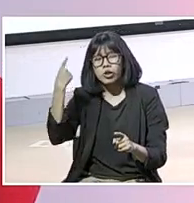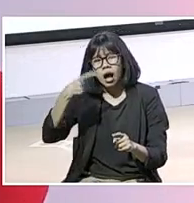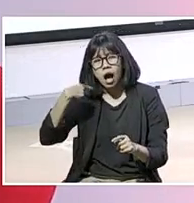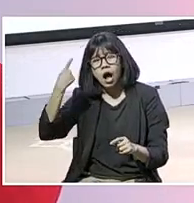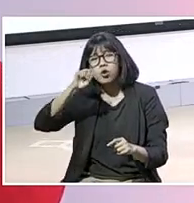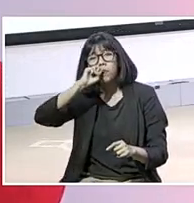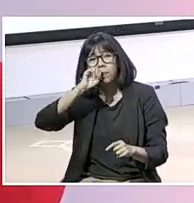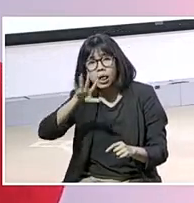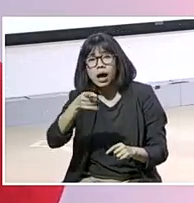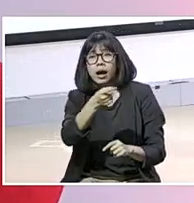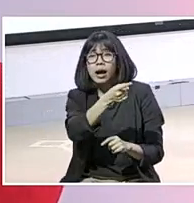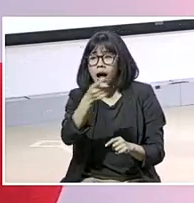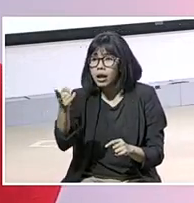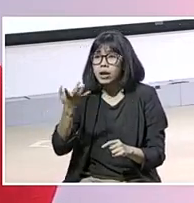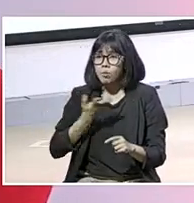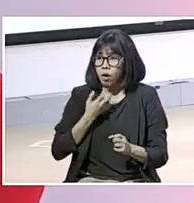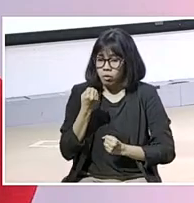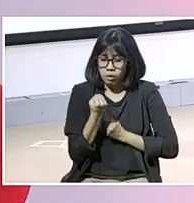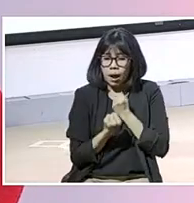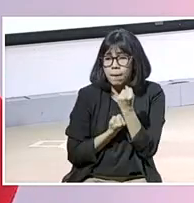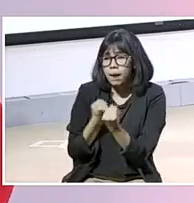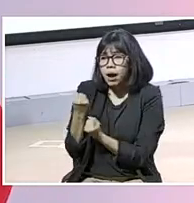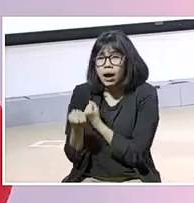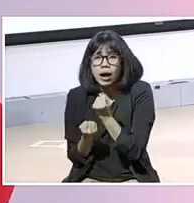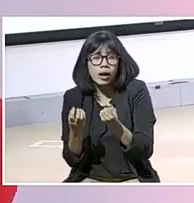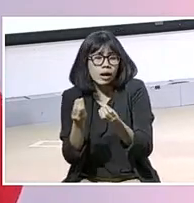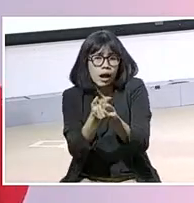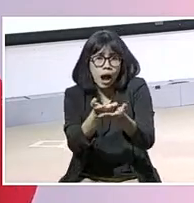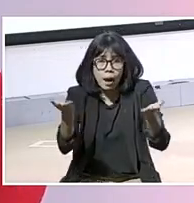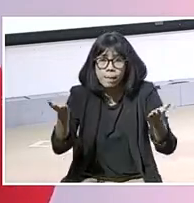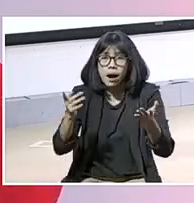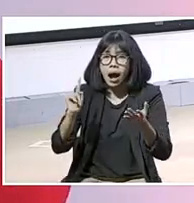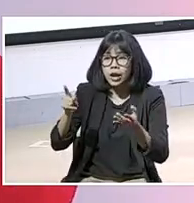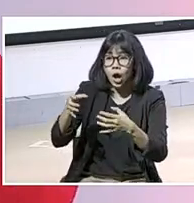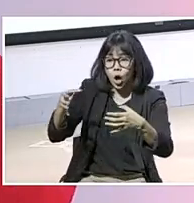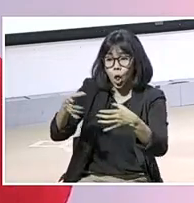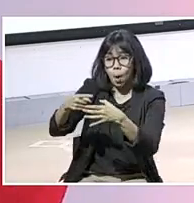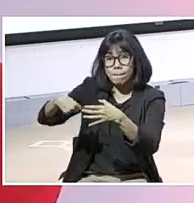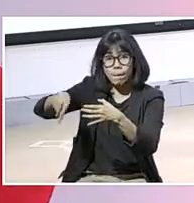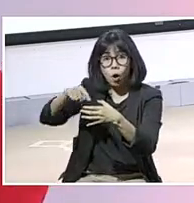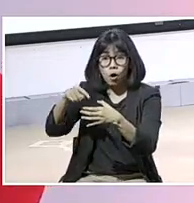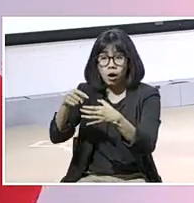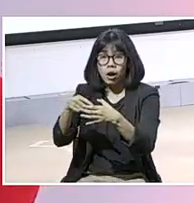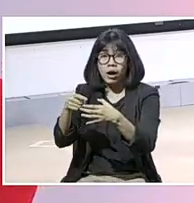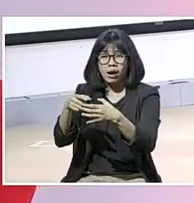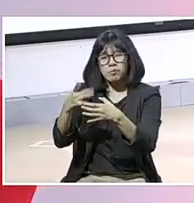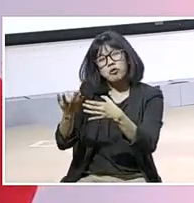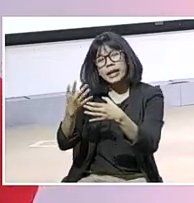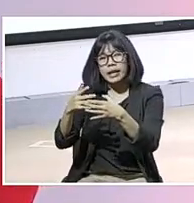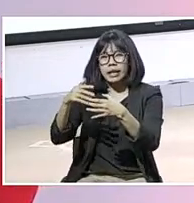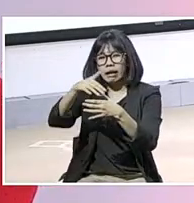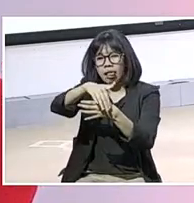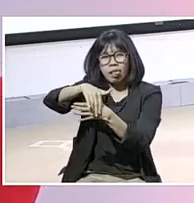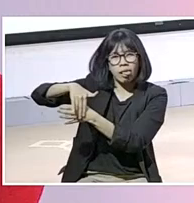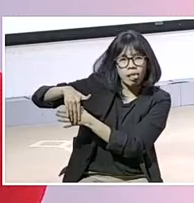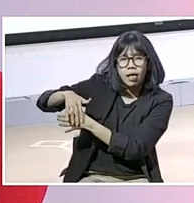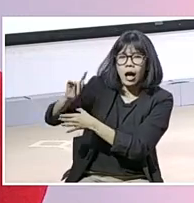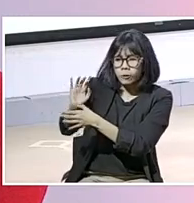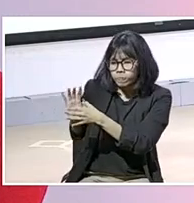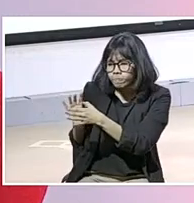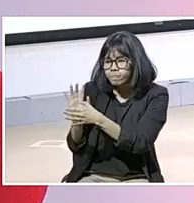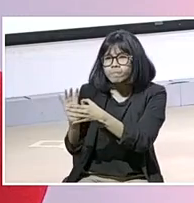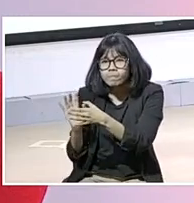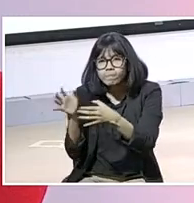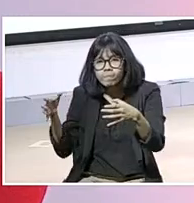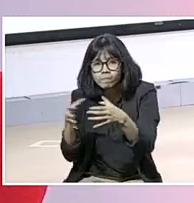what are you doing? If you're not part of the marginalized community, how are you helping the marginalized community? I would